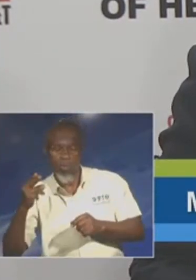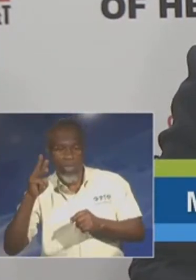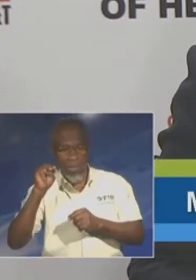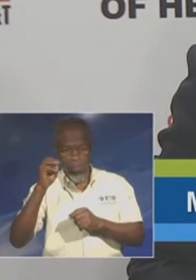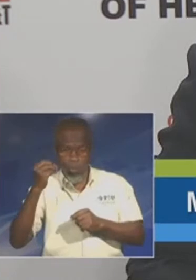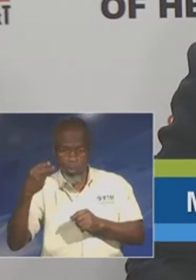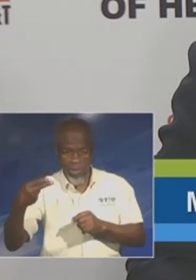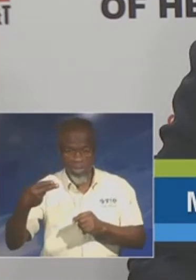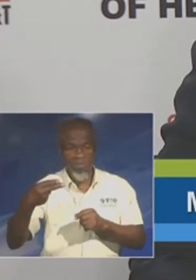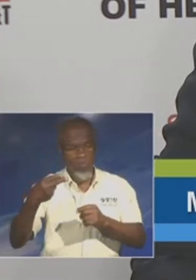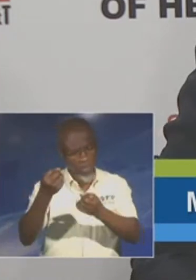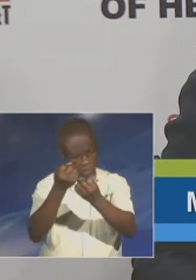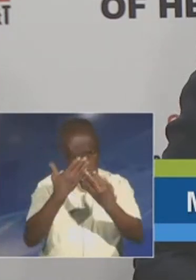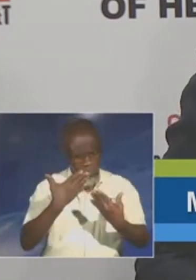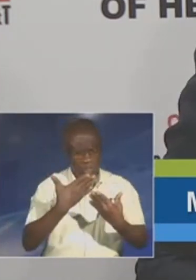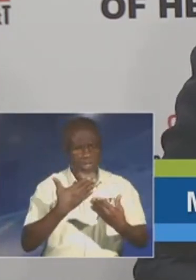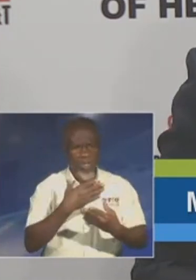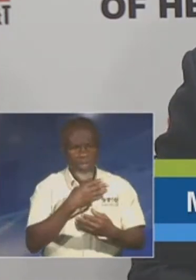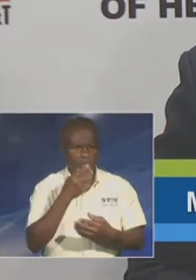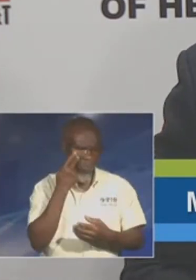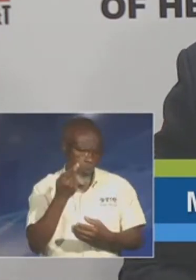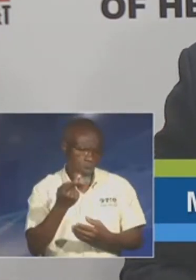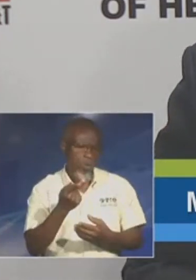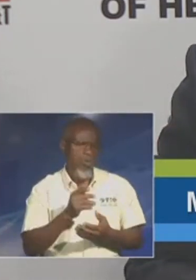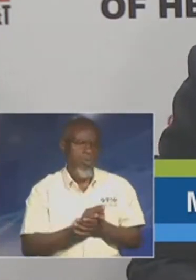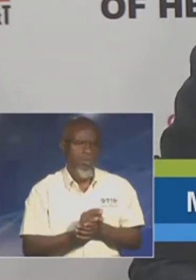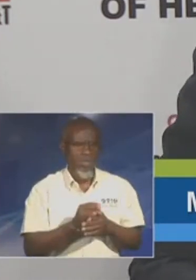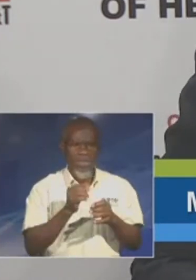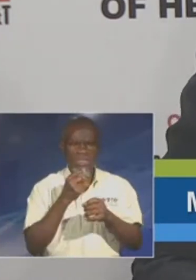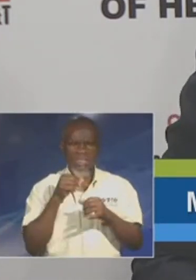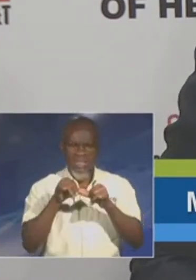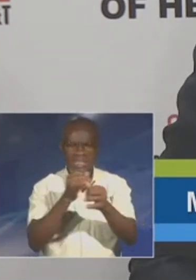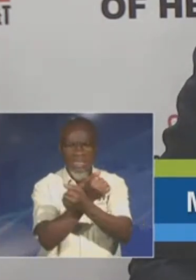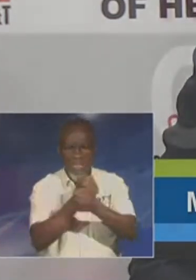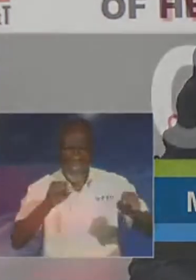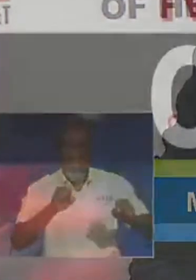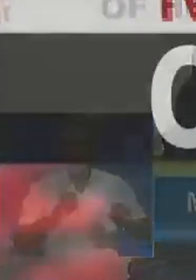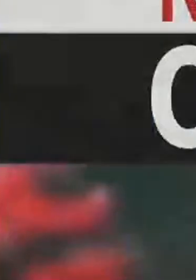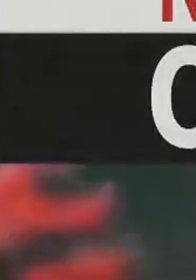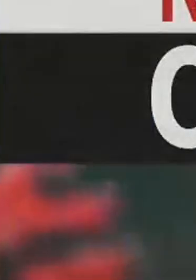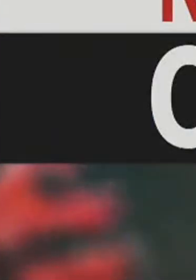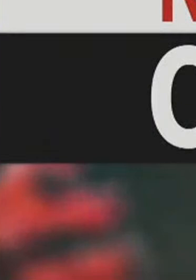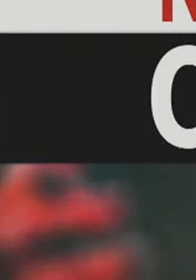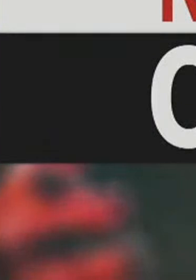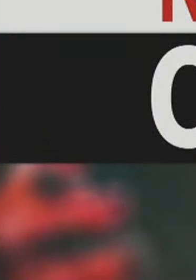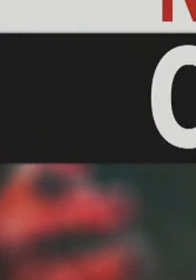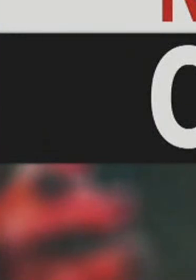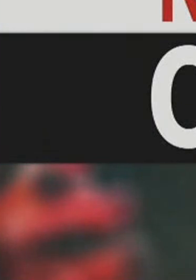accurate and up-to-date information. Stay safe and goodbye for now.